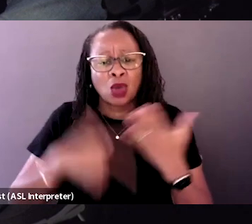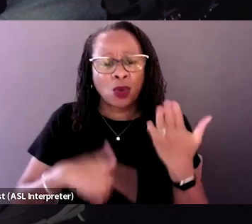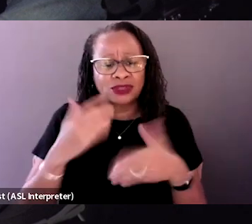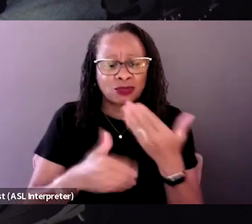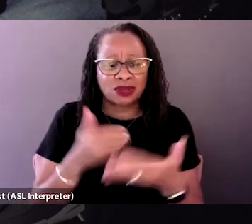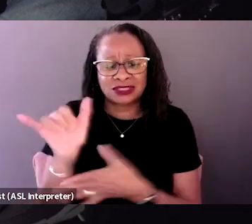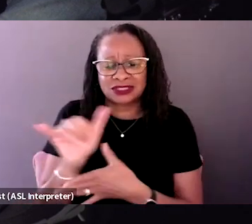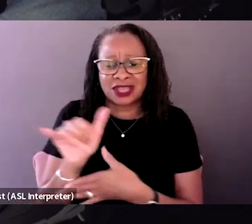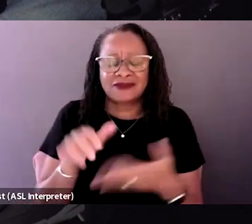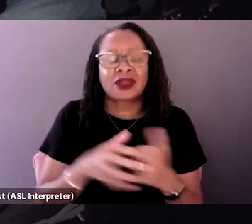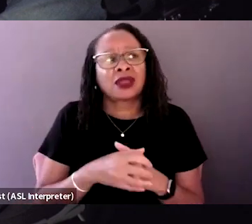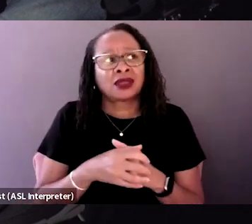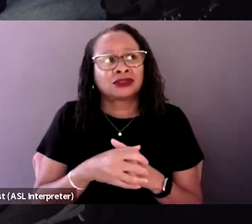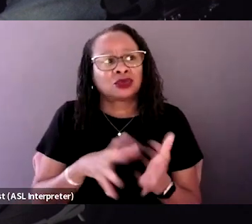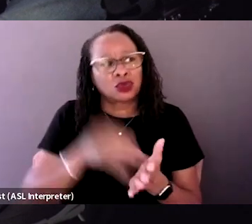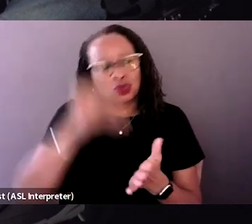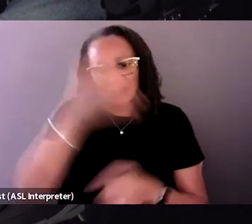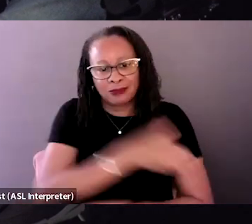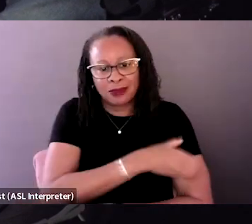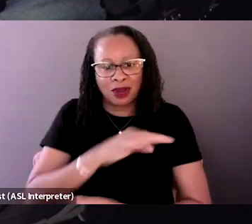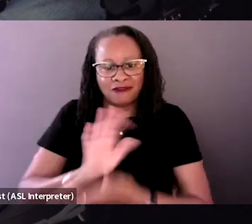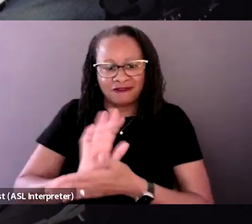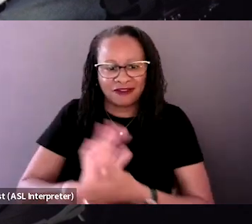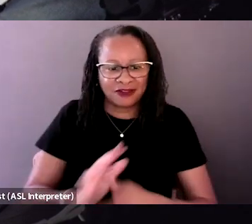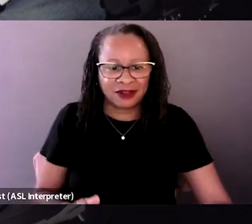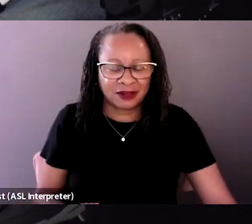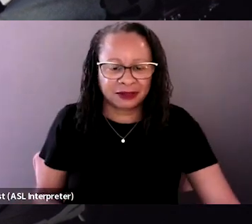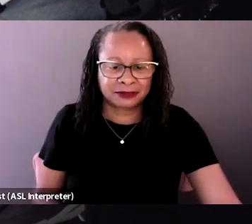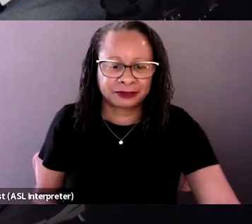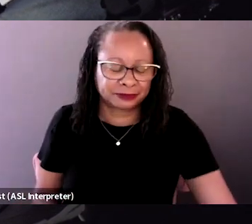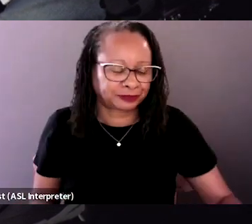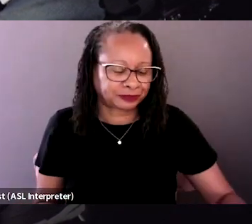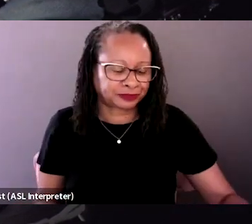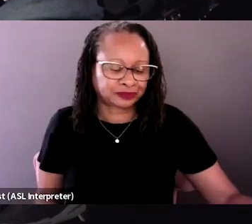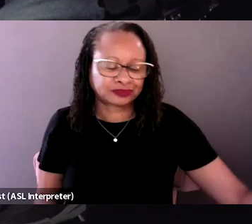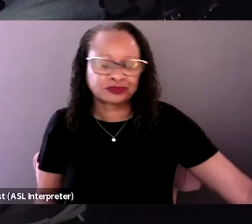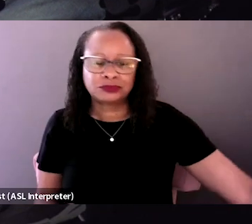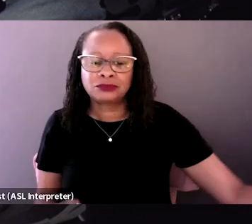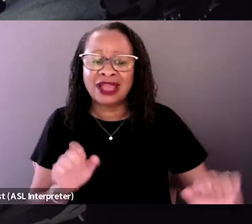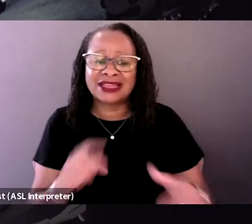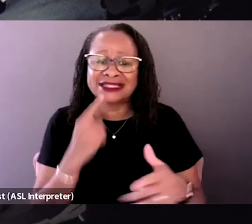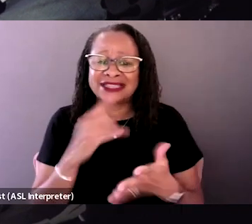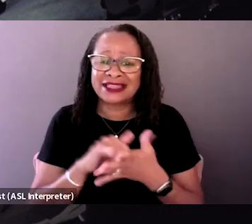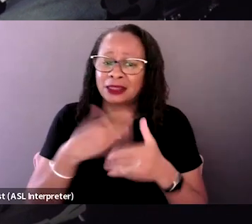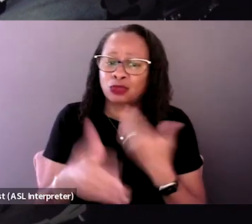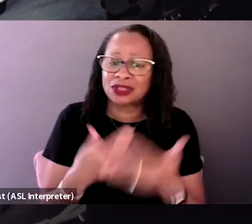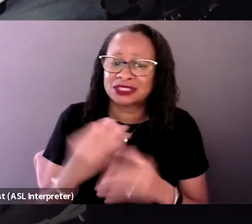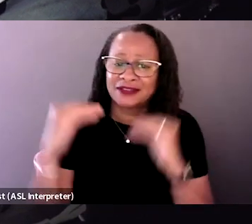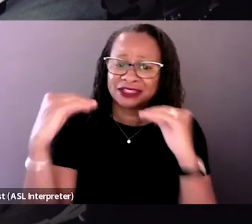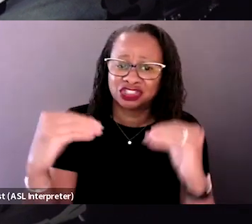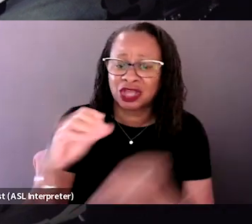What was that process like of learning how the power of film? Well, I can say that even in the process